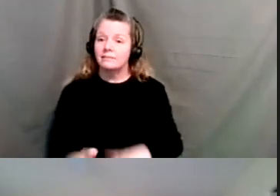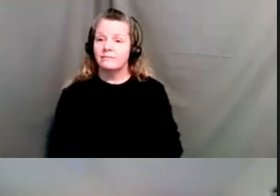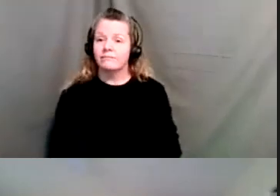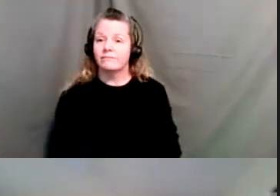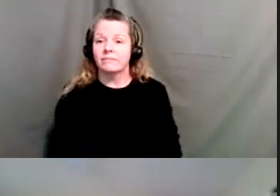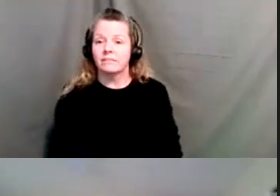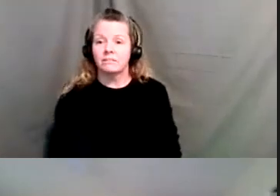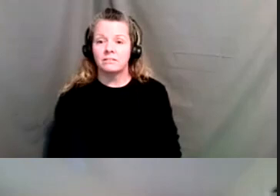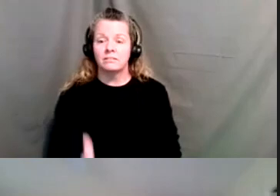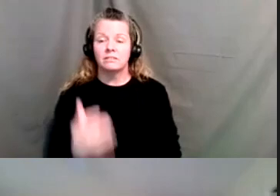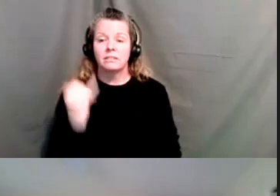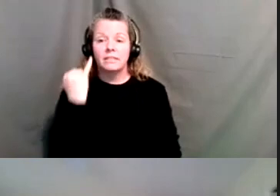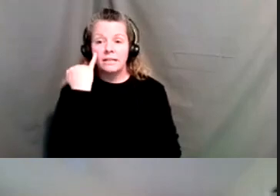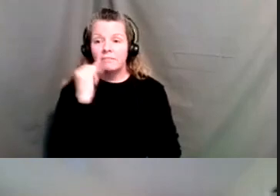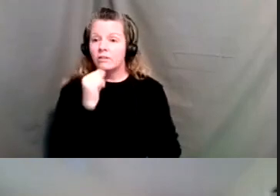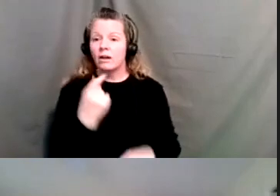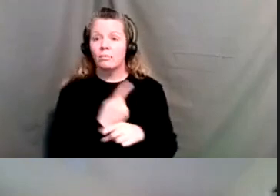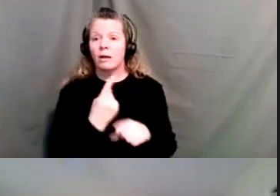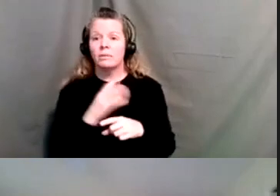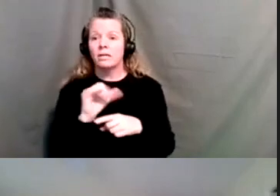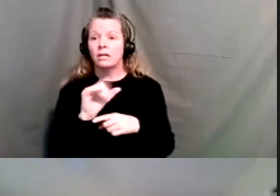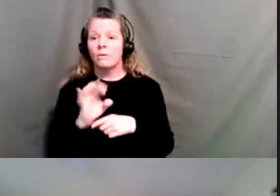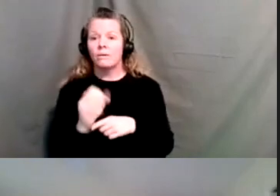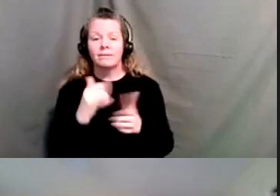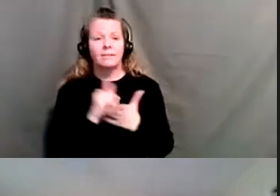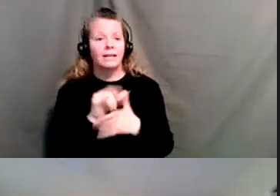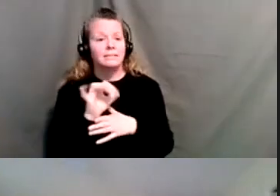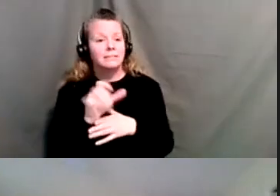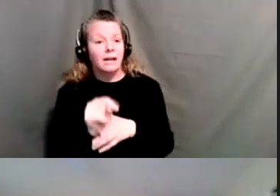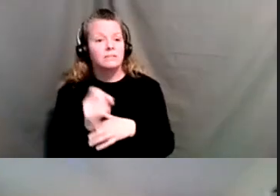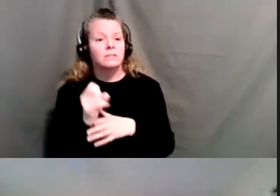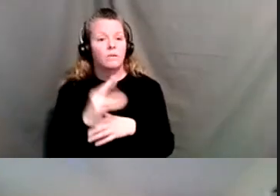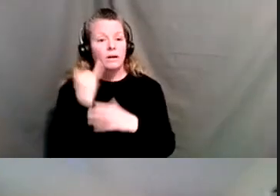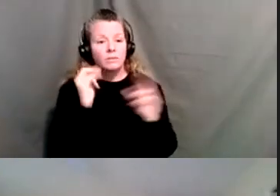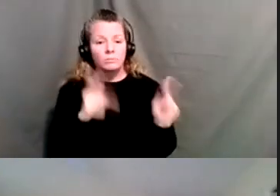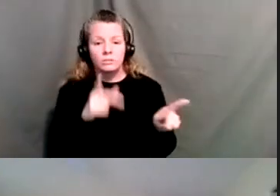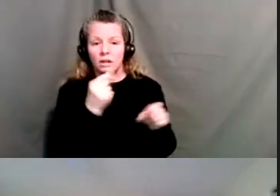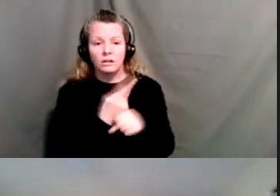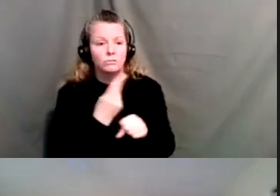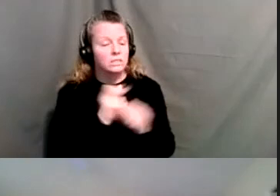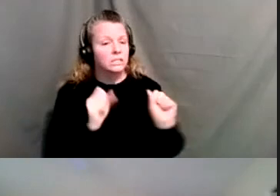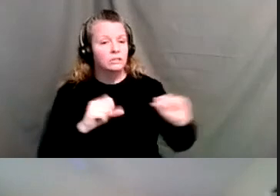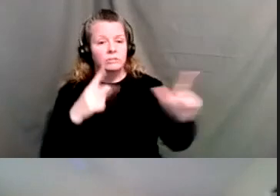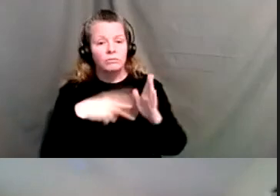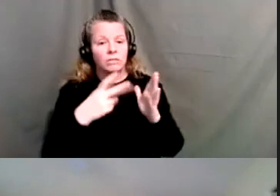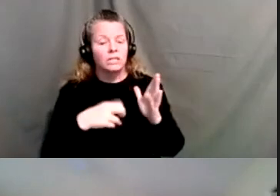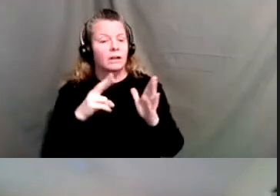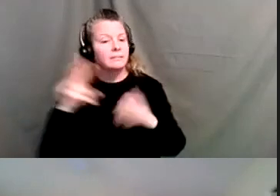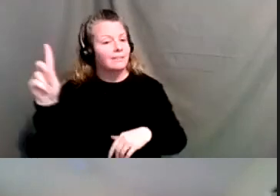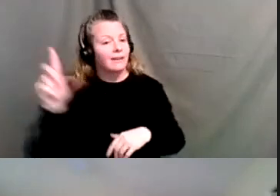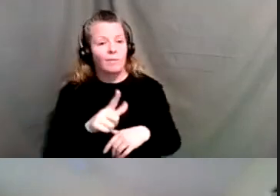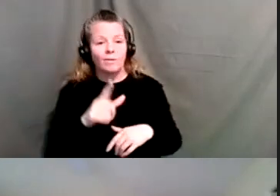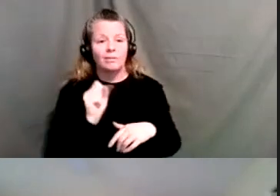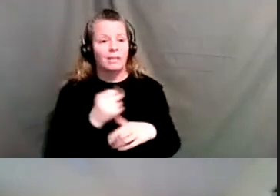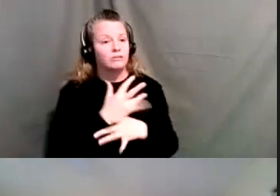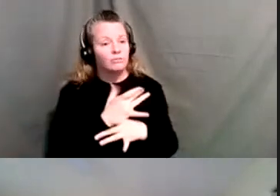not properly encoding that text, or if the person who's using the screen reader hasn't downloaded the German or French voice, then